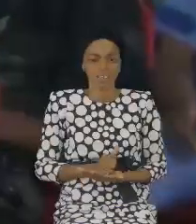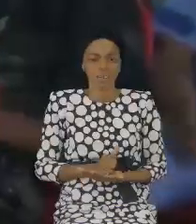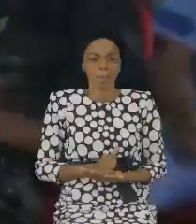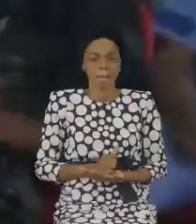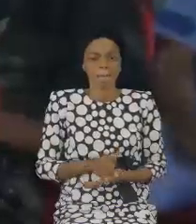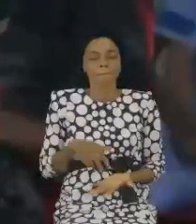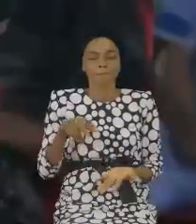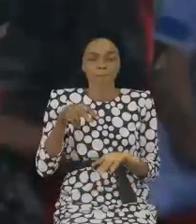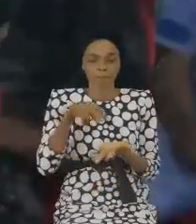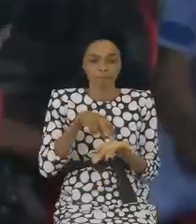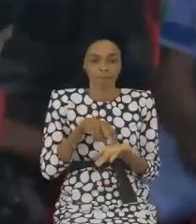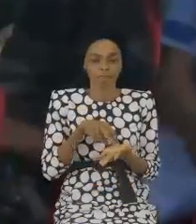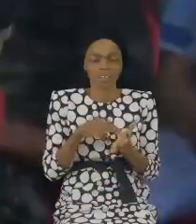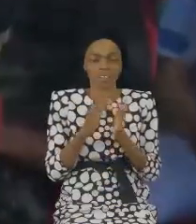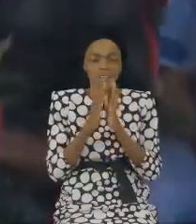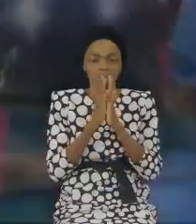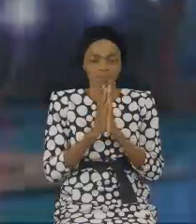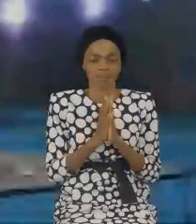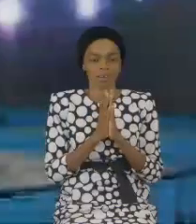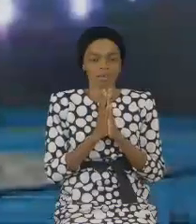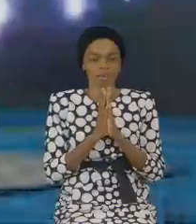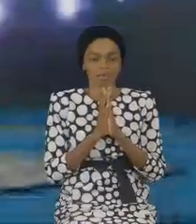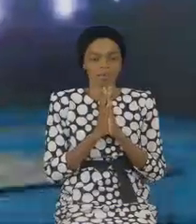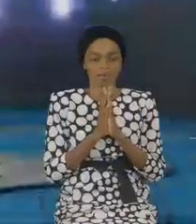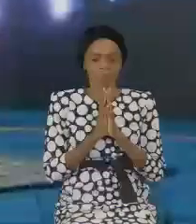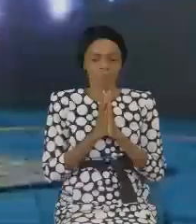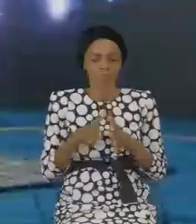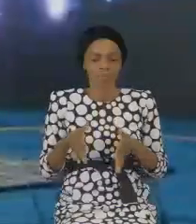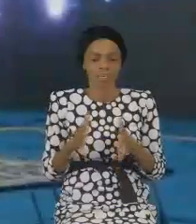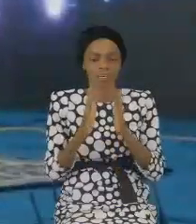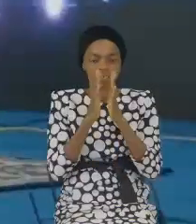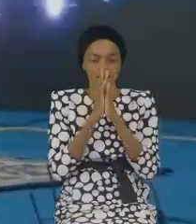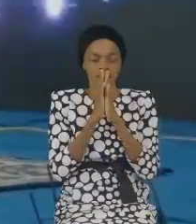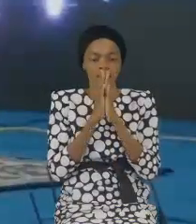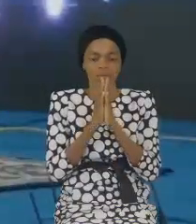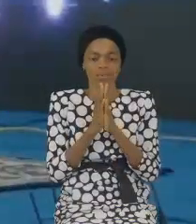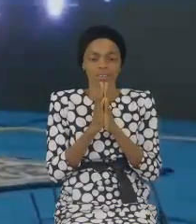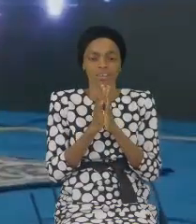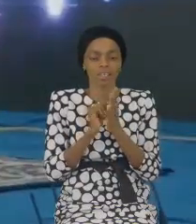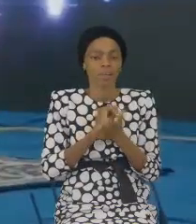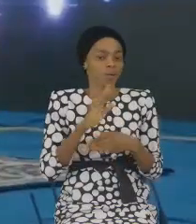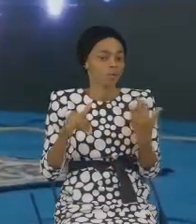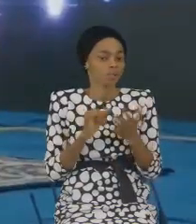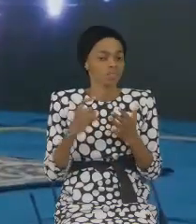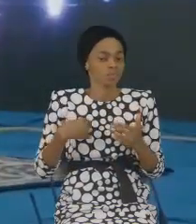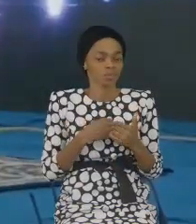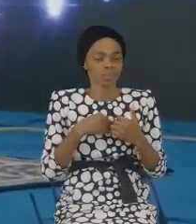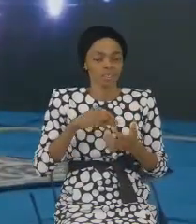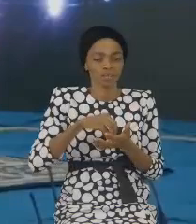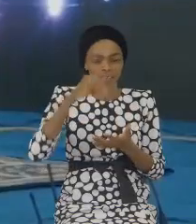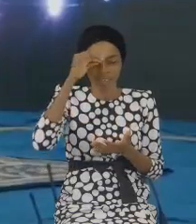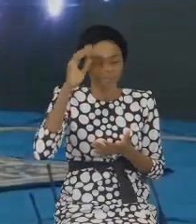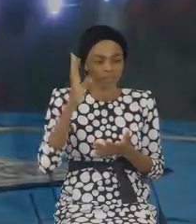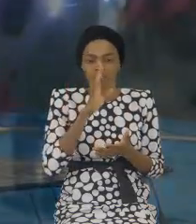Let's rise up now. Let's rise up now and talk to the Lord that all these that we have learned today will be reaching upon the tables of